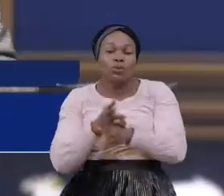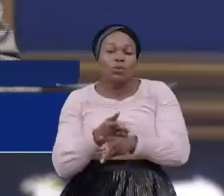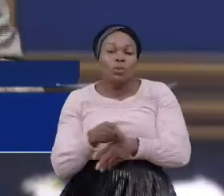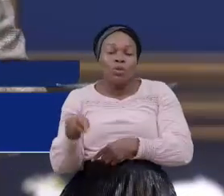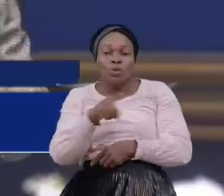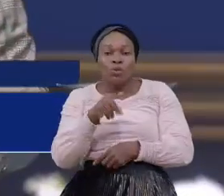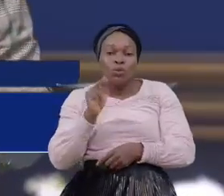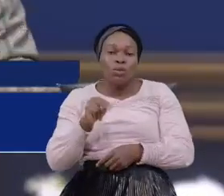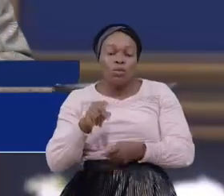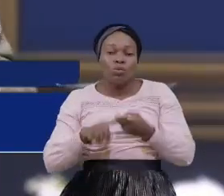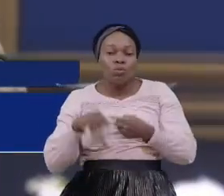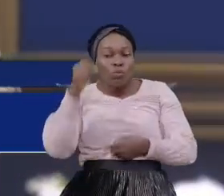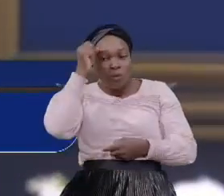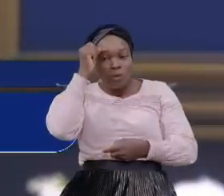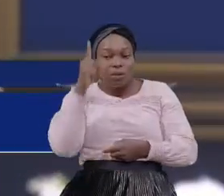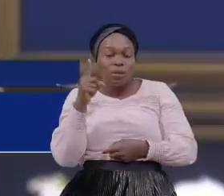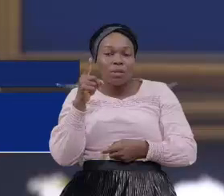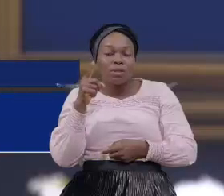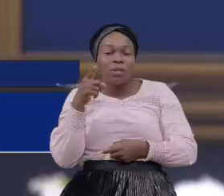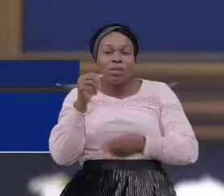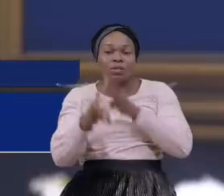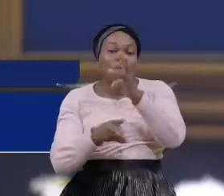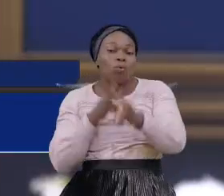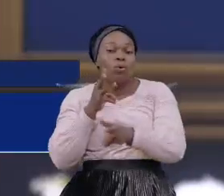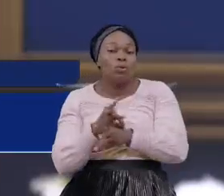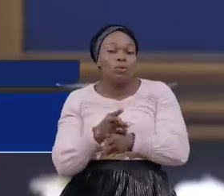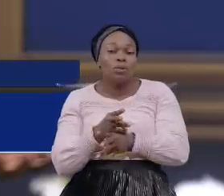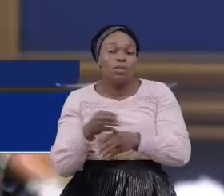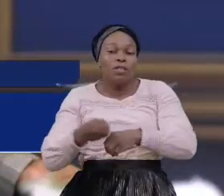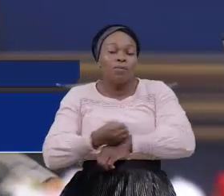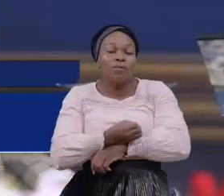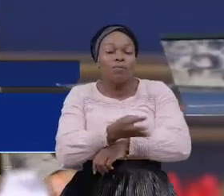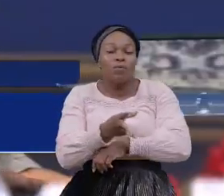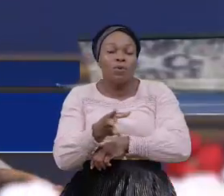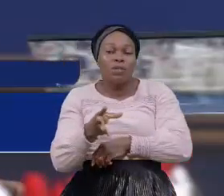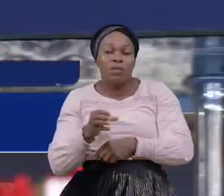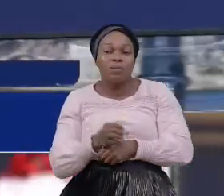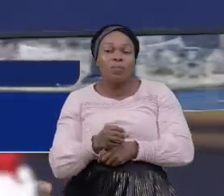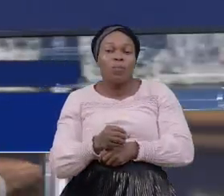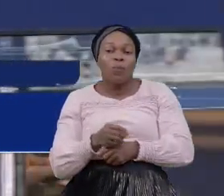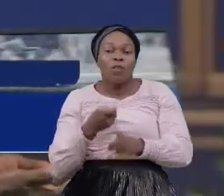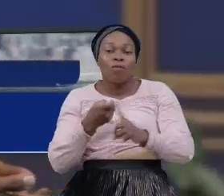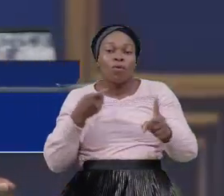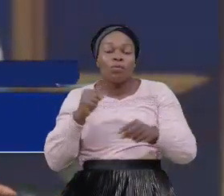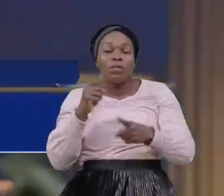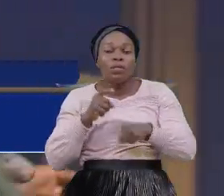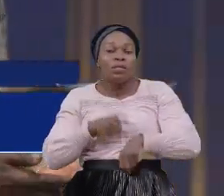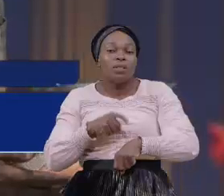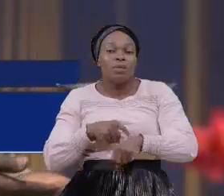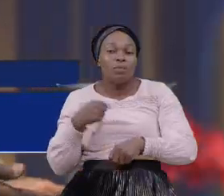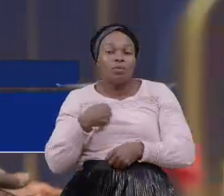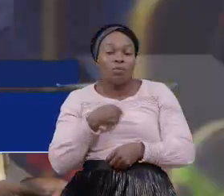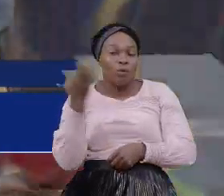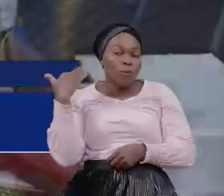the world tries to influence us from the time we are born as a baby, as